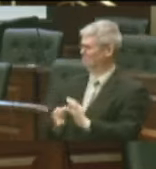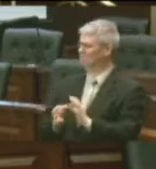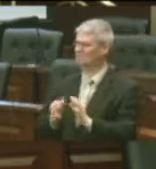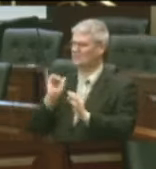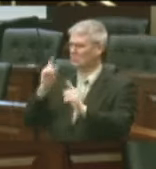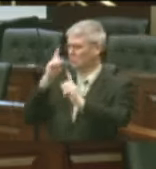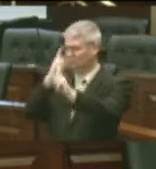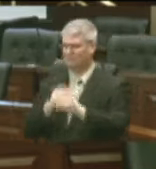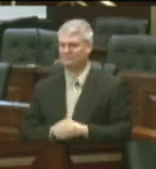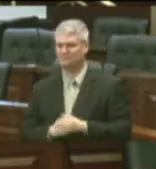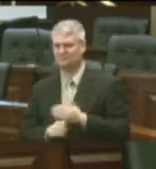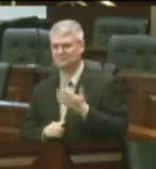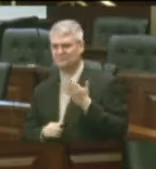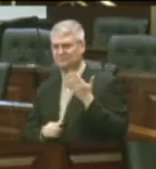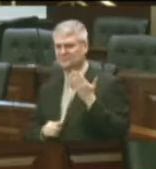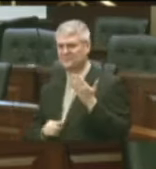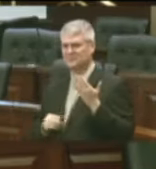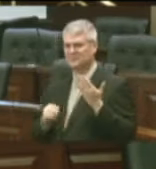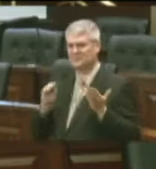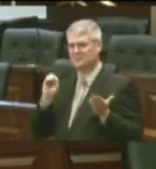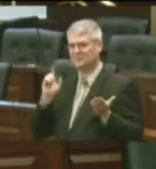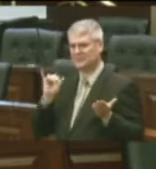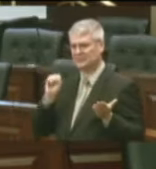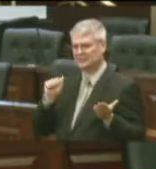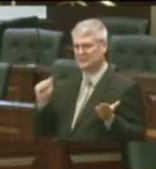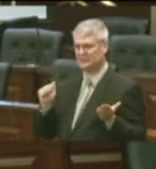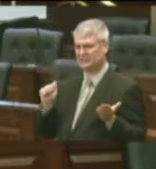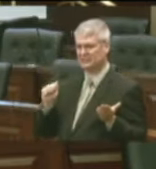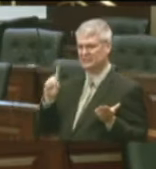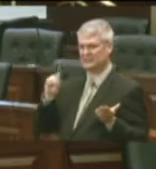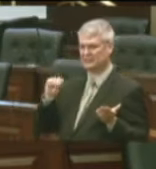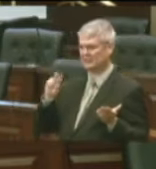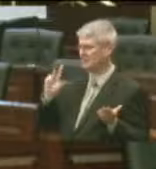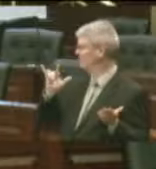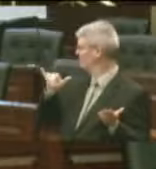Hi, Melissa, wherever you are, there you are.